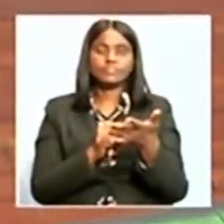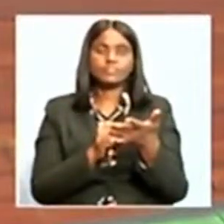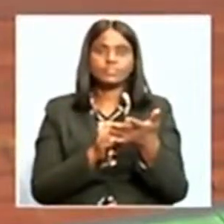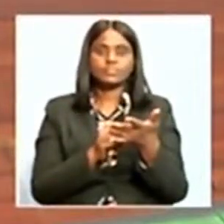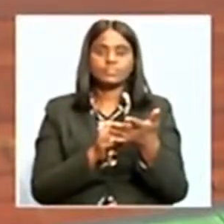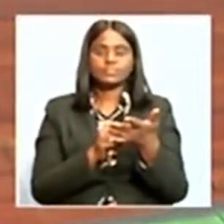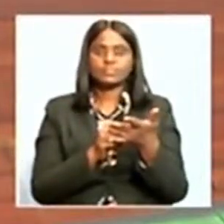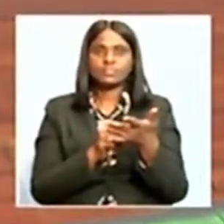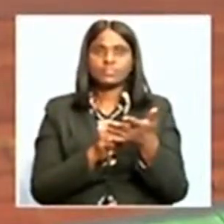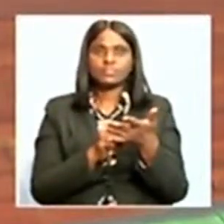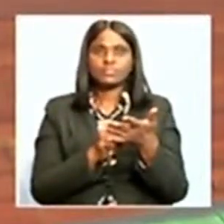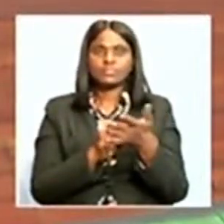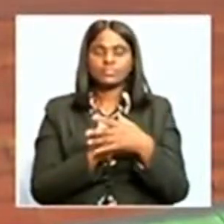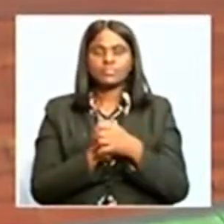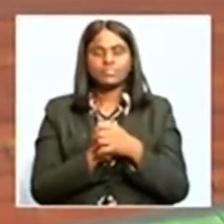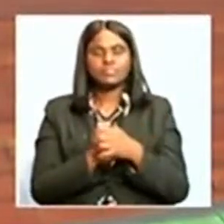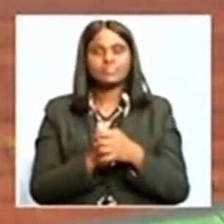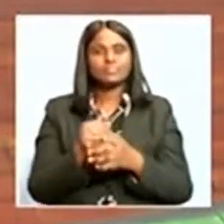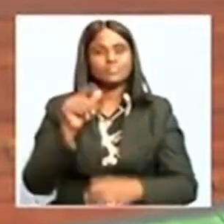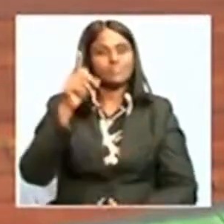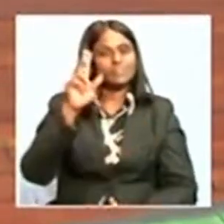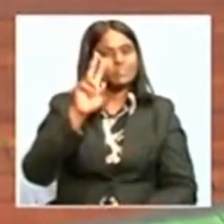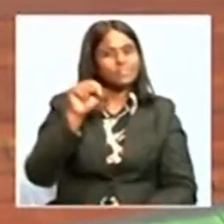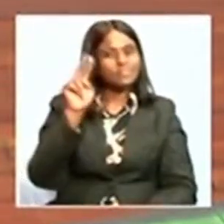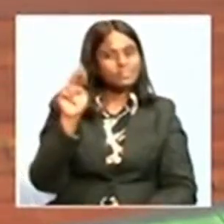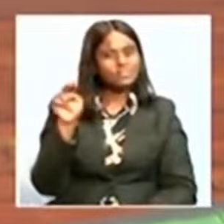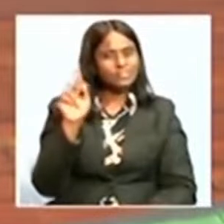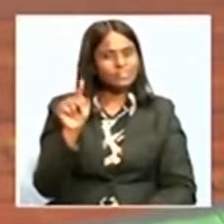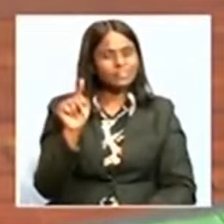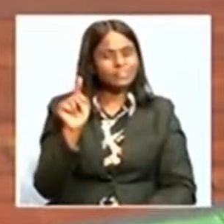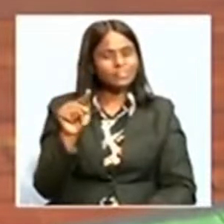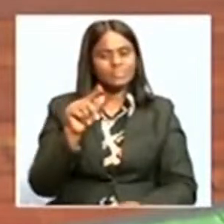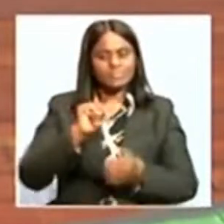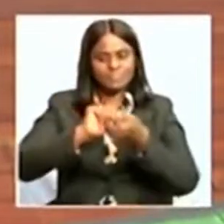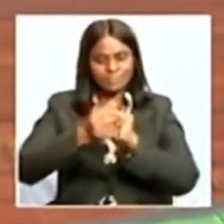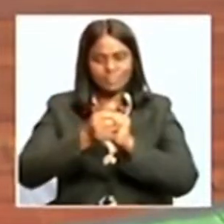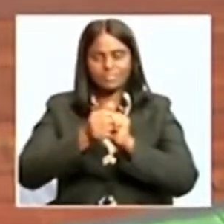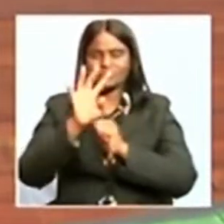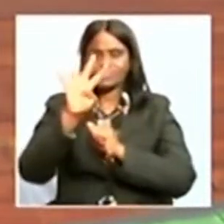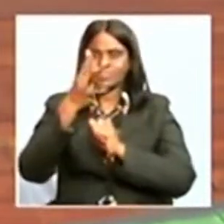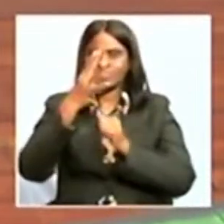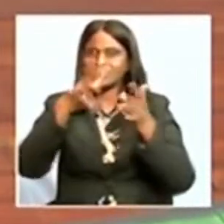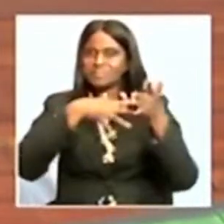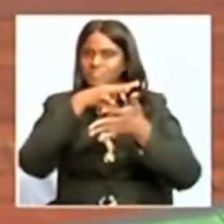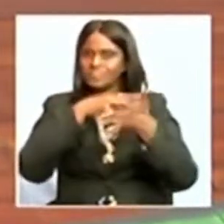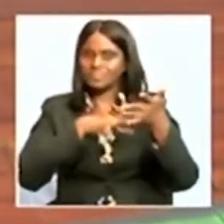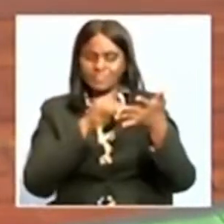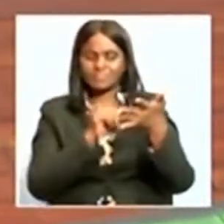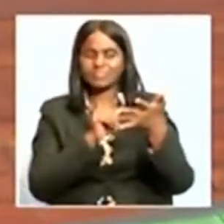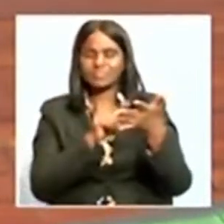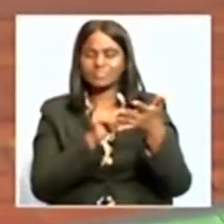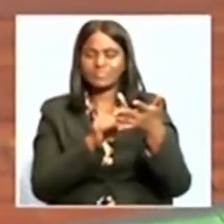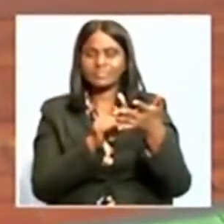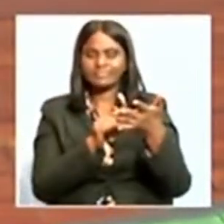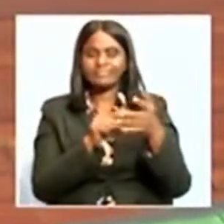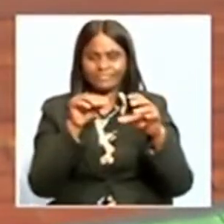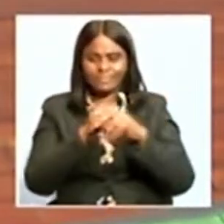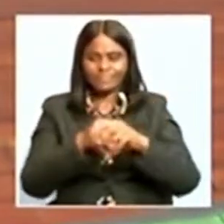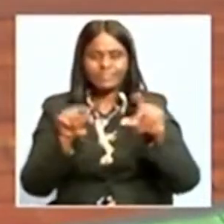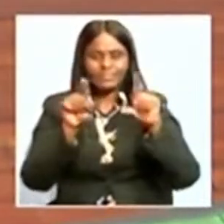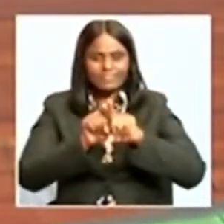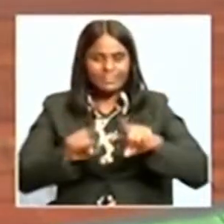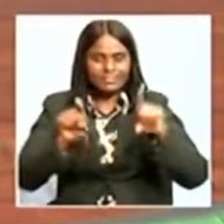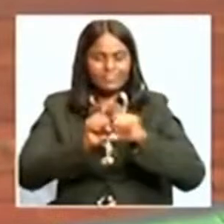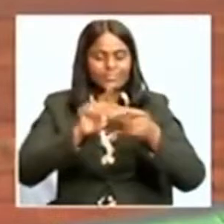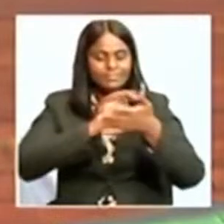Clause 21. Clause 22 amends the 4th schedule in the surtax